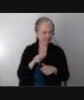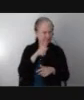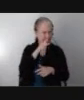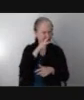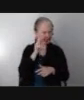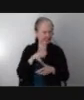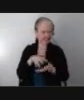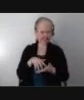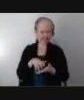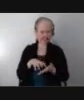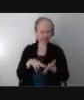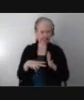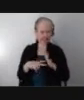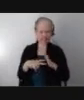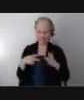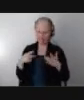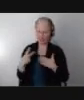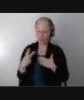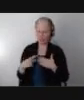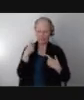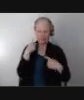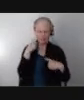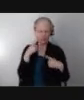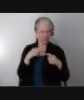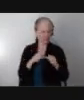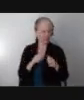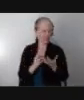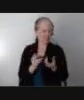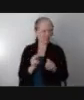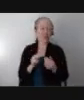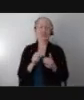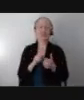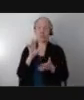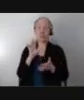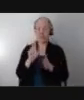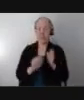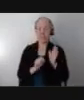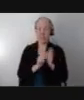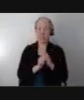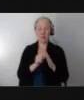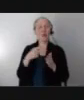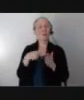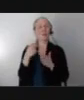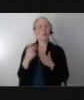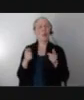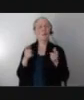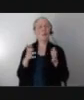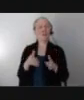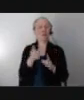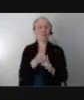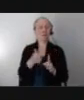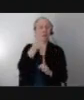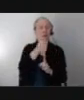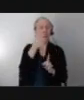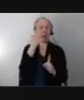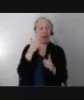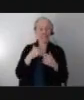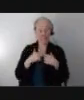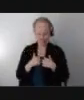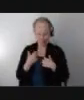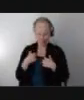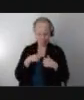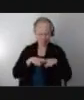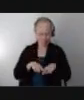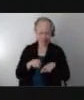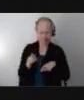program manager brought me to sit at his right hand at the head of the table to try and help to change the culture of people